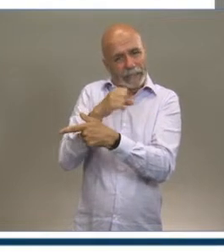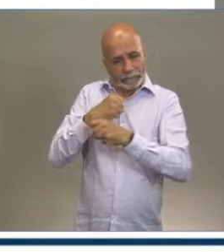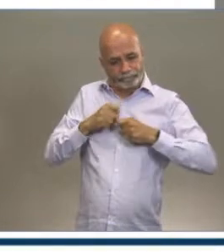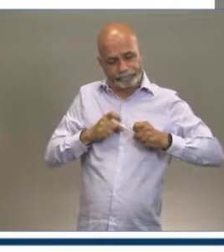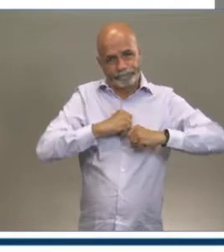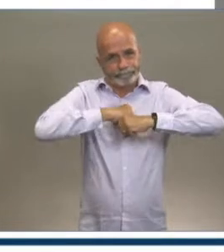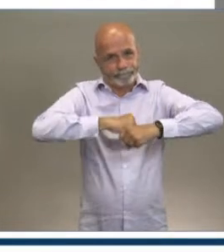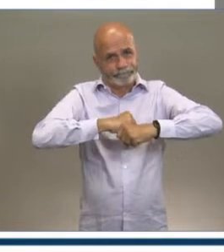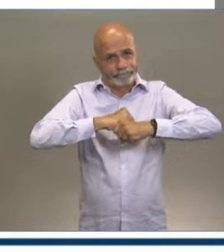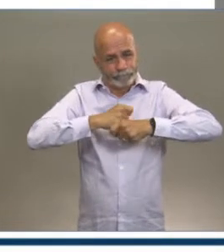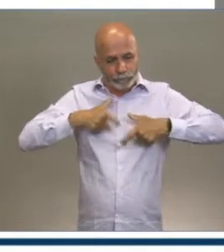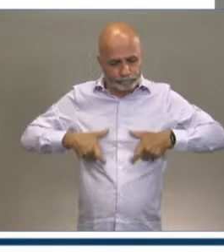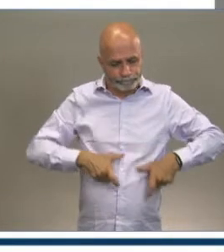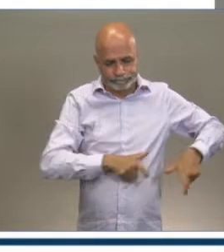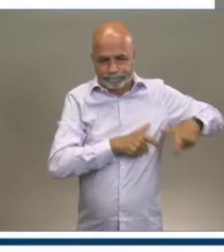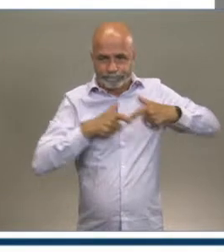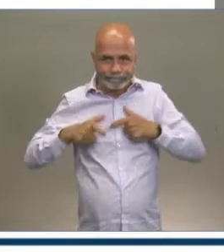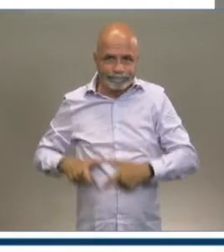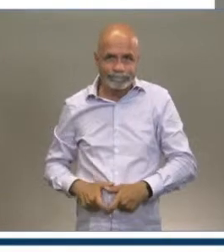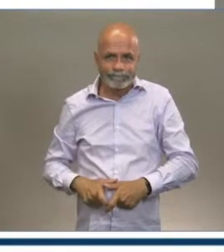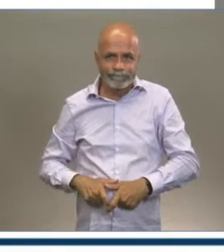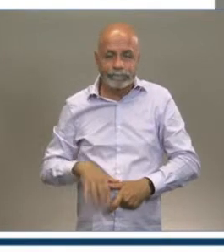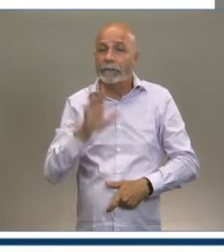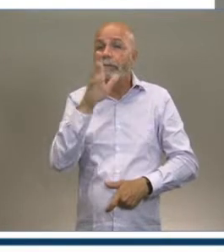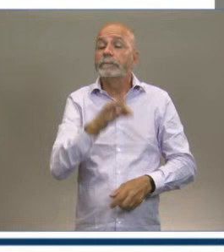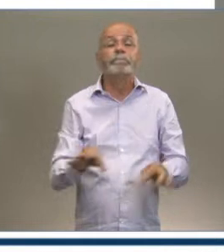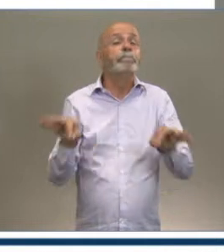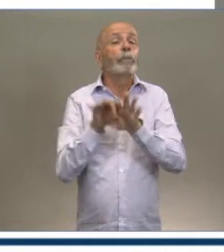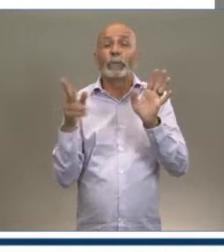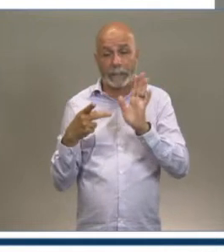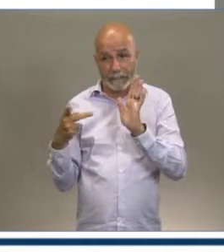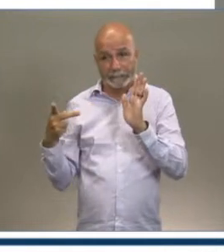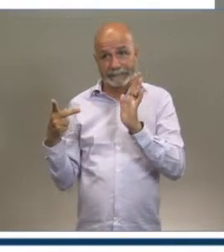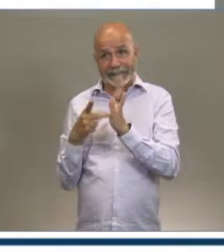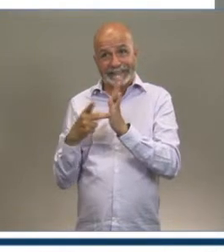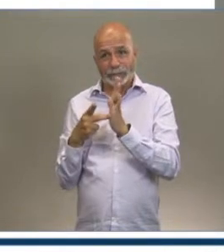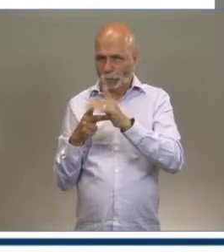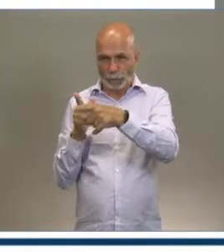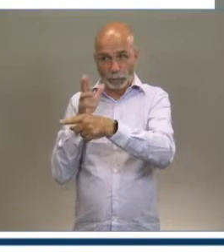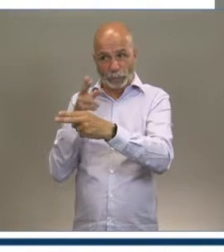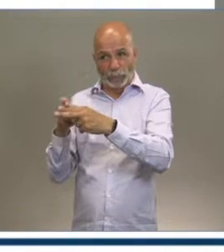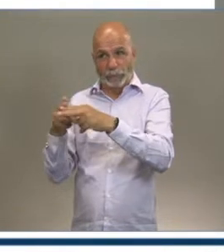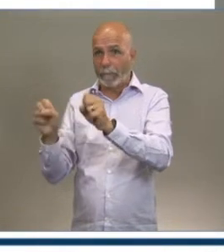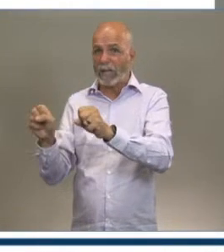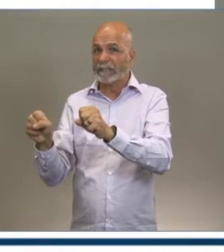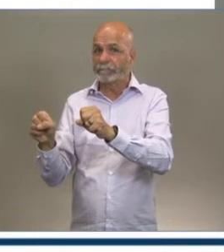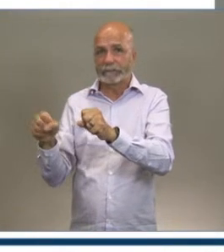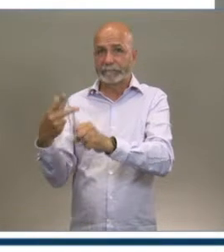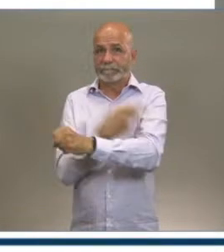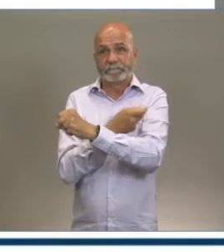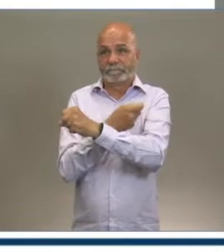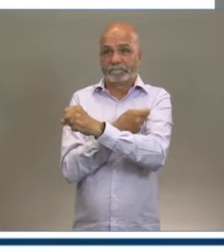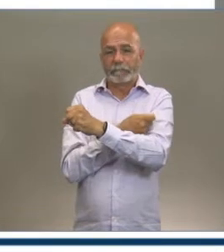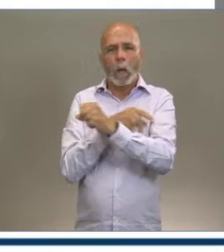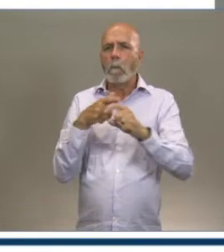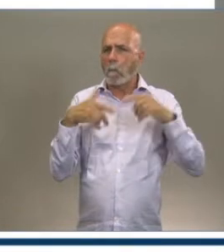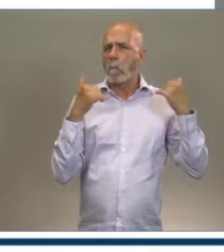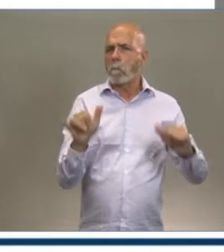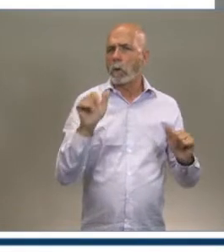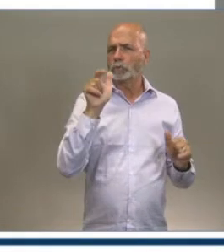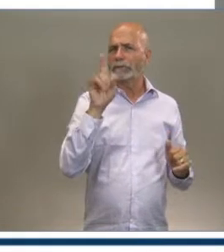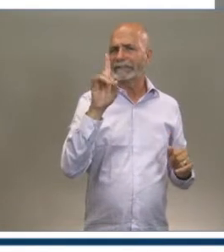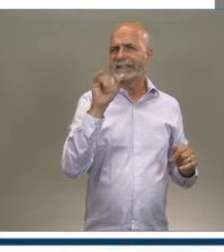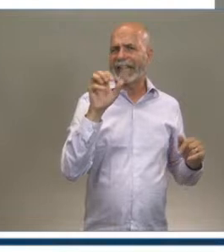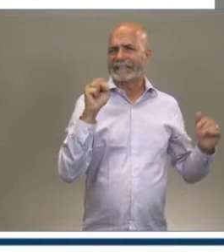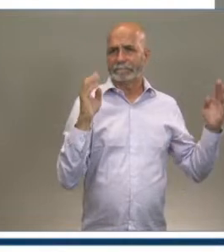more important that people get their second dose as quickly as they can, respecting that 28-day minimum, rather than waiting for